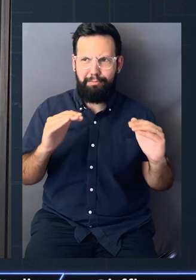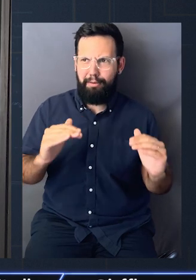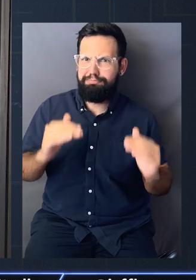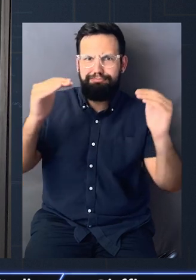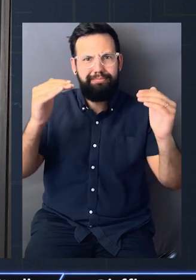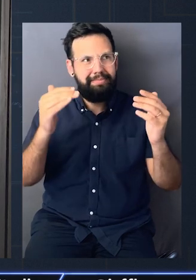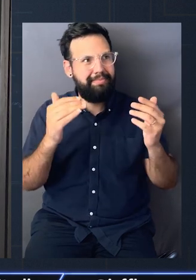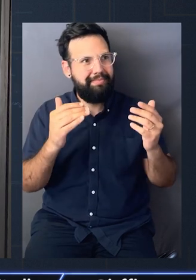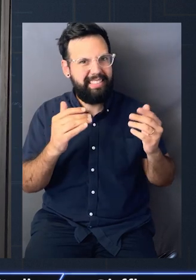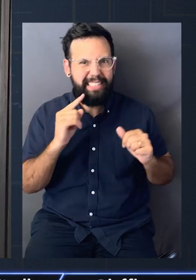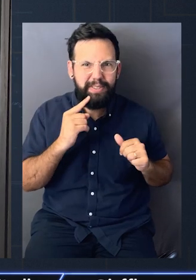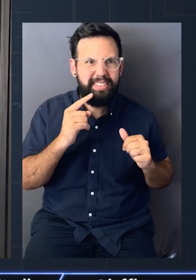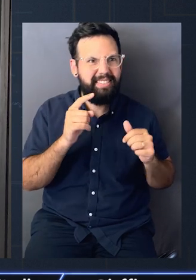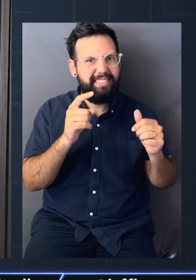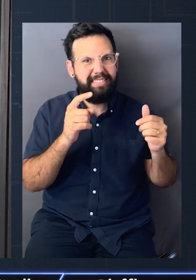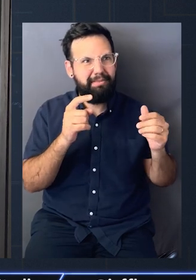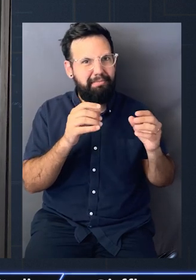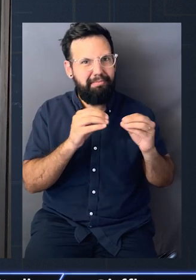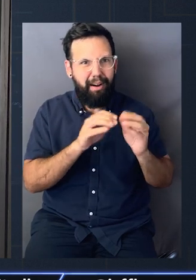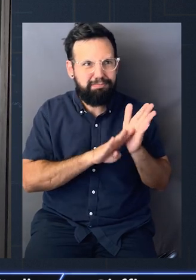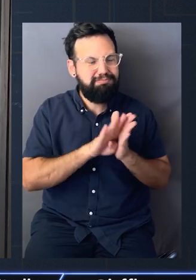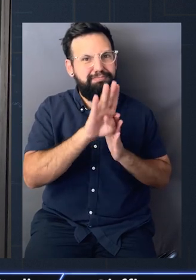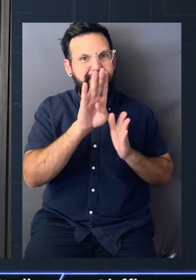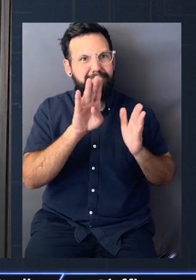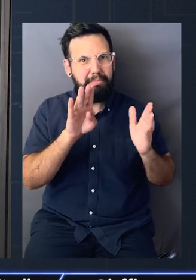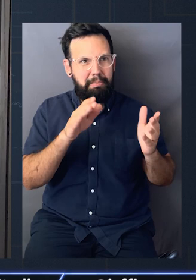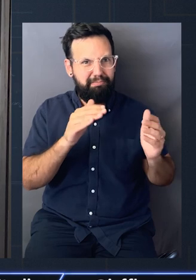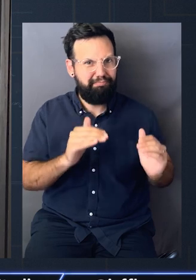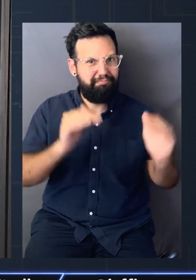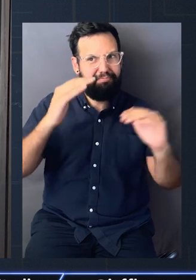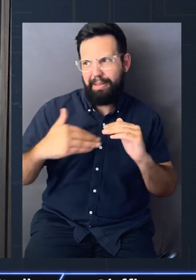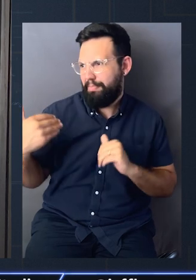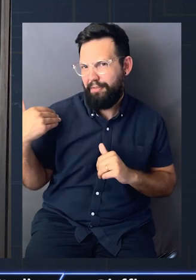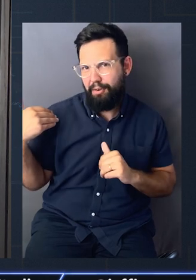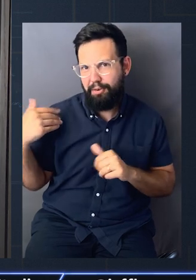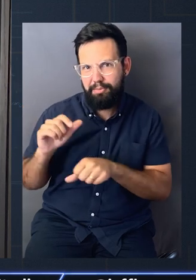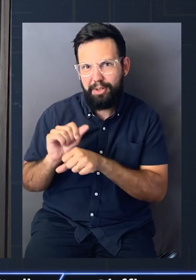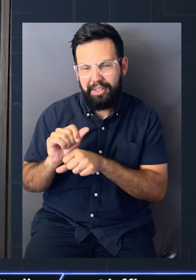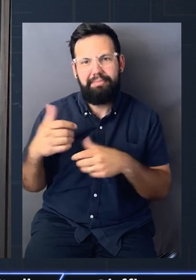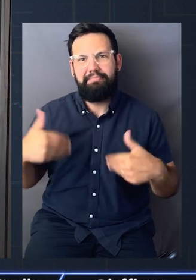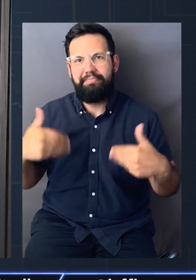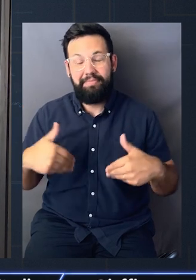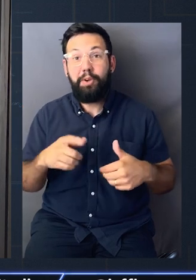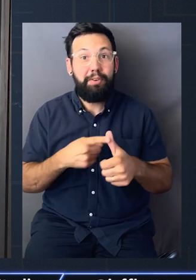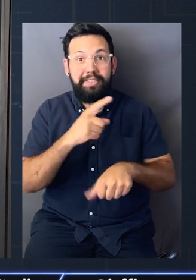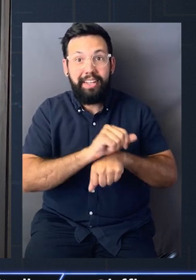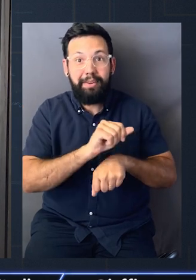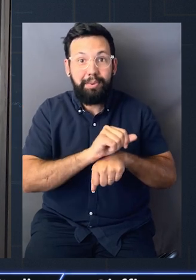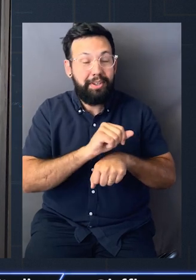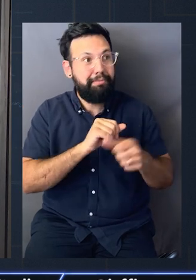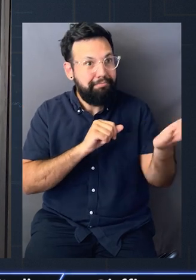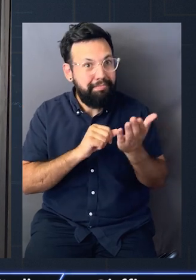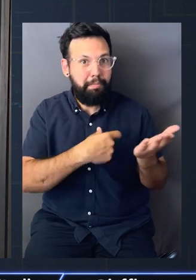I'm in the major leagues and felt like this huge step up for me. First day, get the badge.